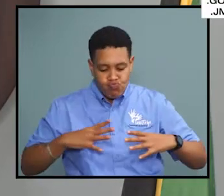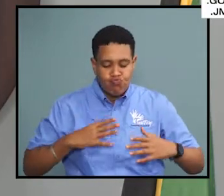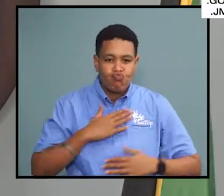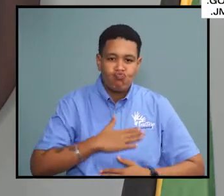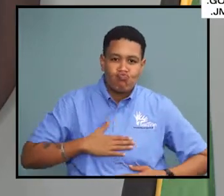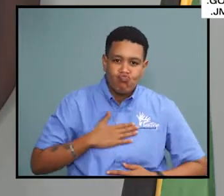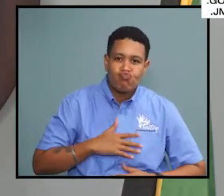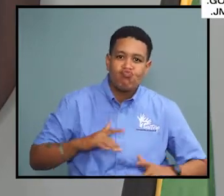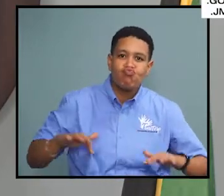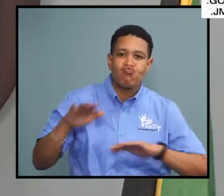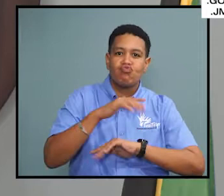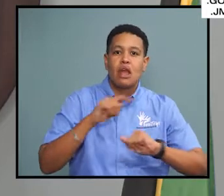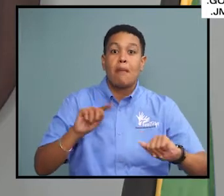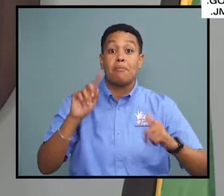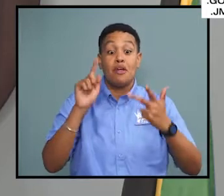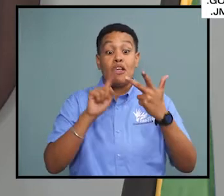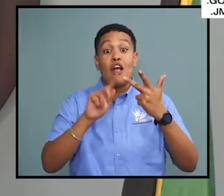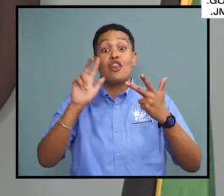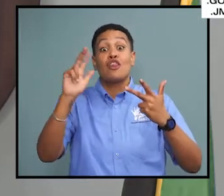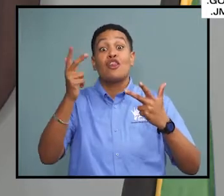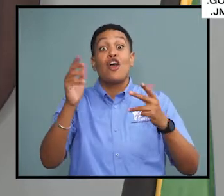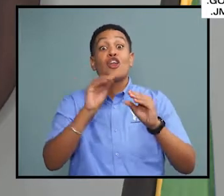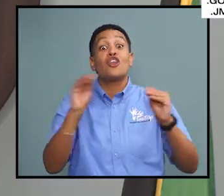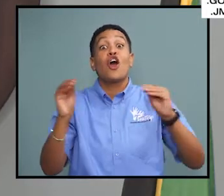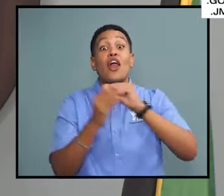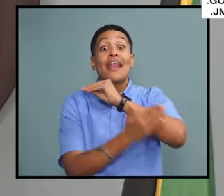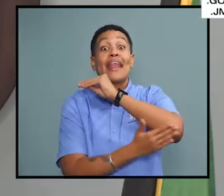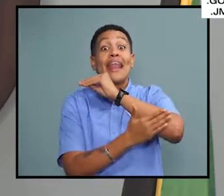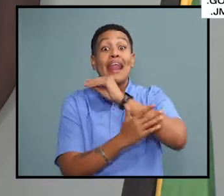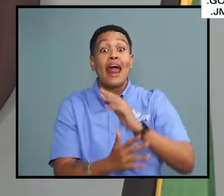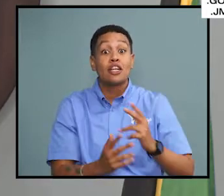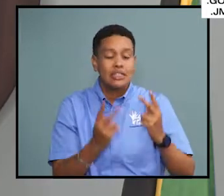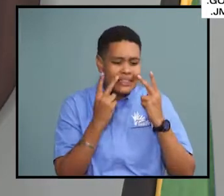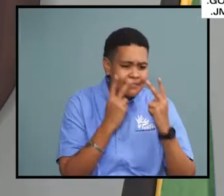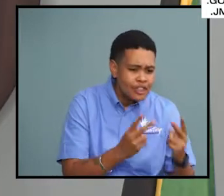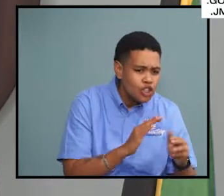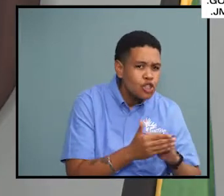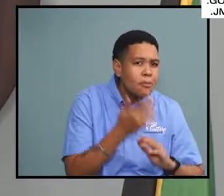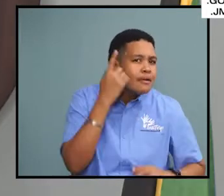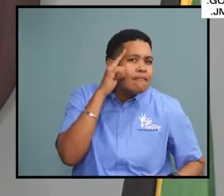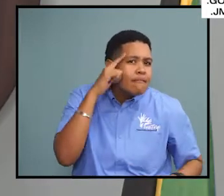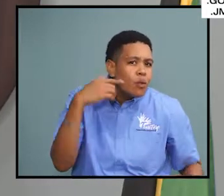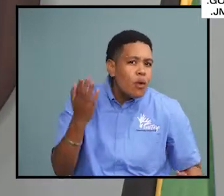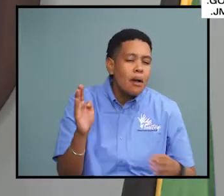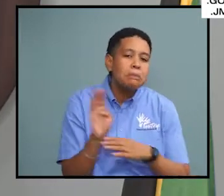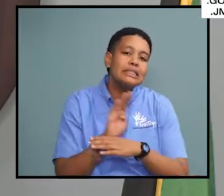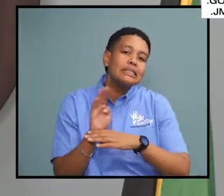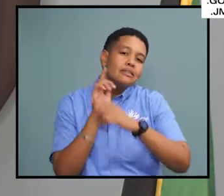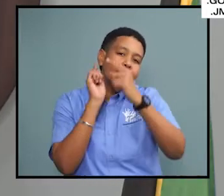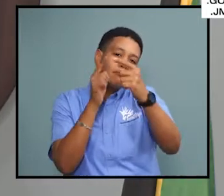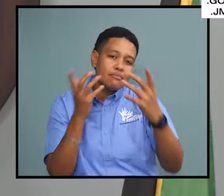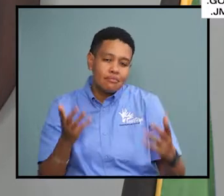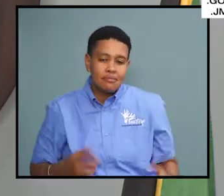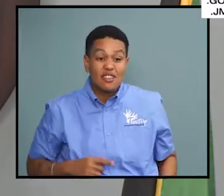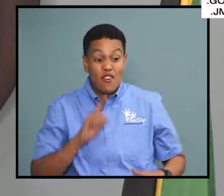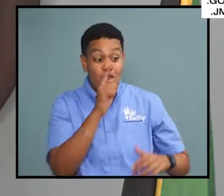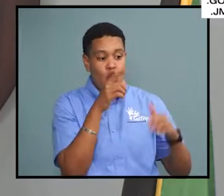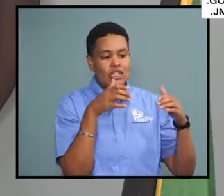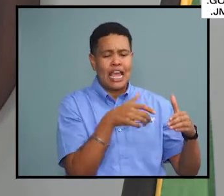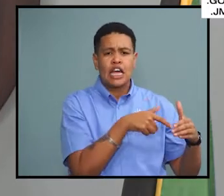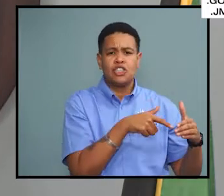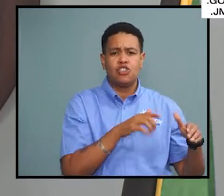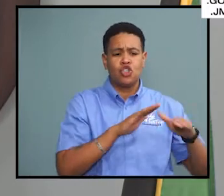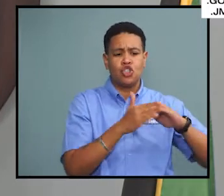3, non-nationals visiting Jamaica for business purposes. Now let me start with the first category,